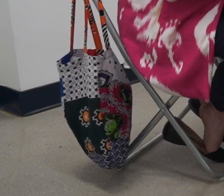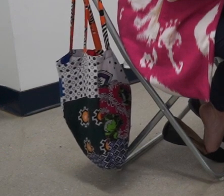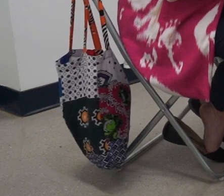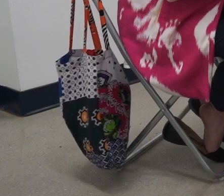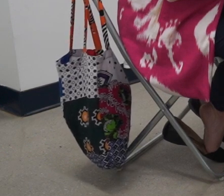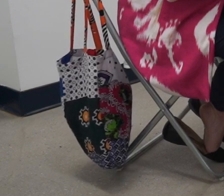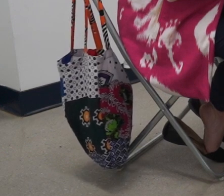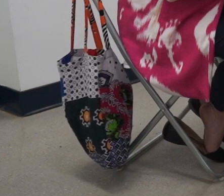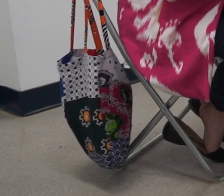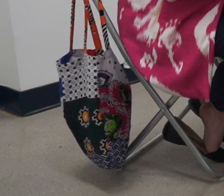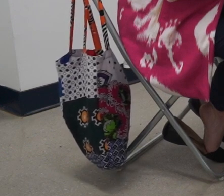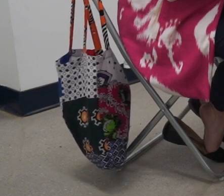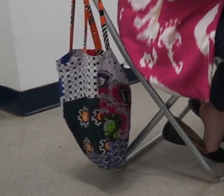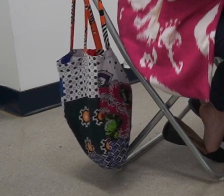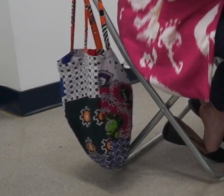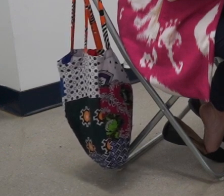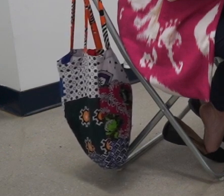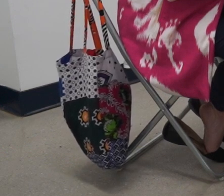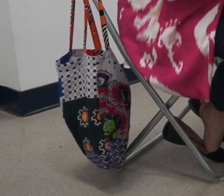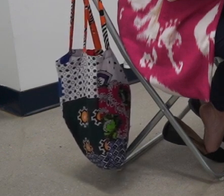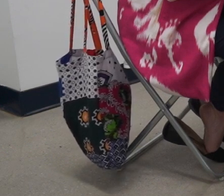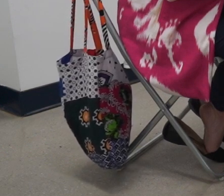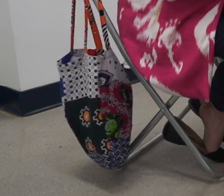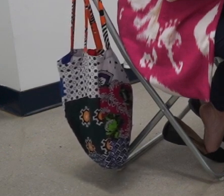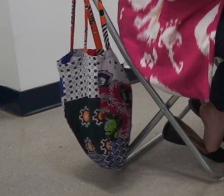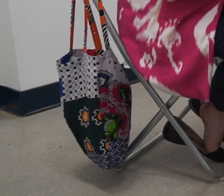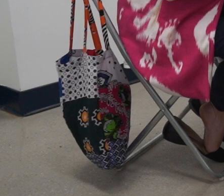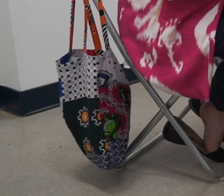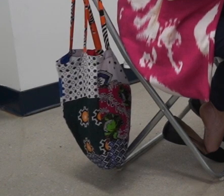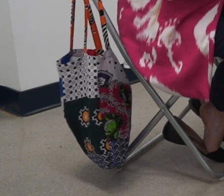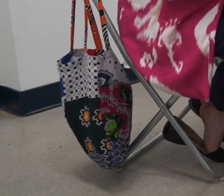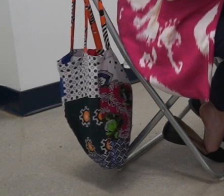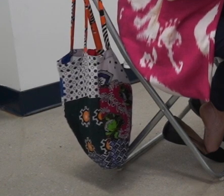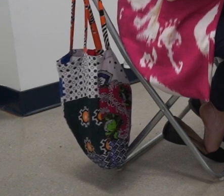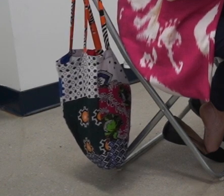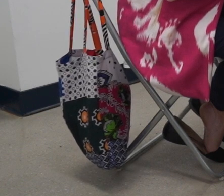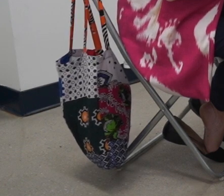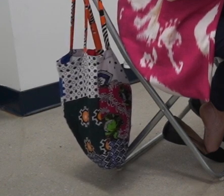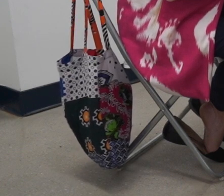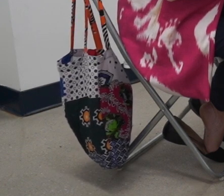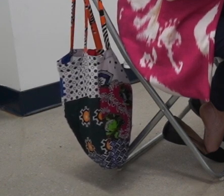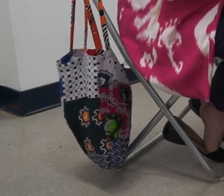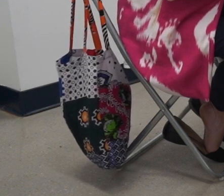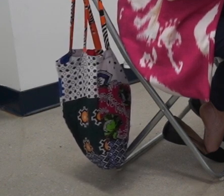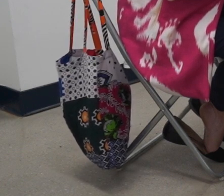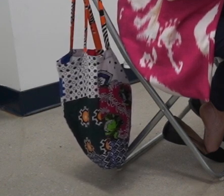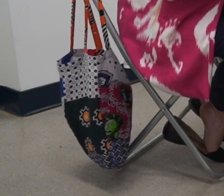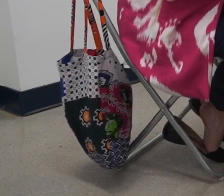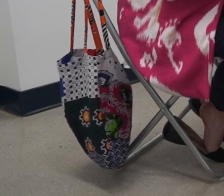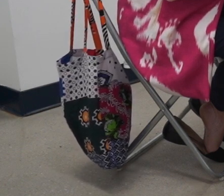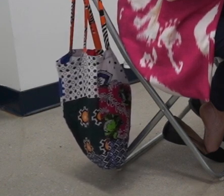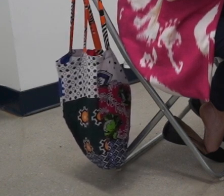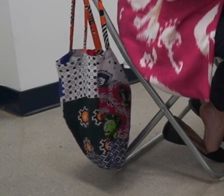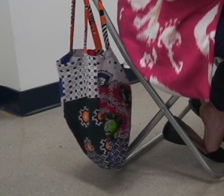you do right now? And then she kind of breaks down different things you could do sort of according to the framework. And like I saw that and I was like, wow, it's